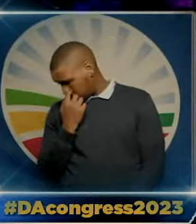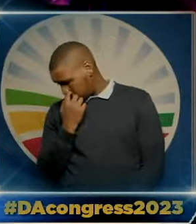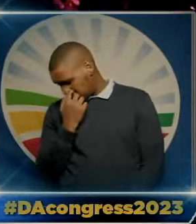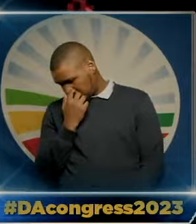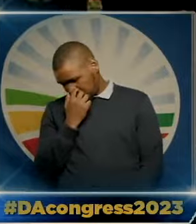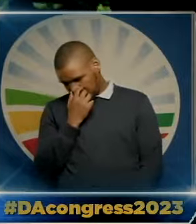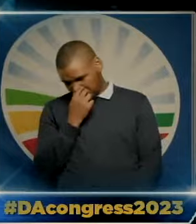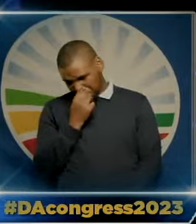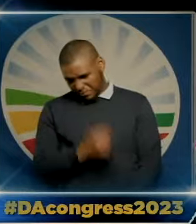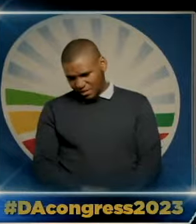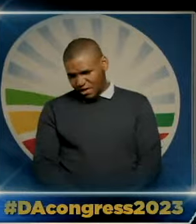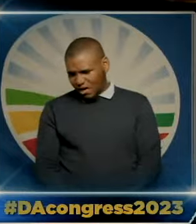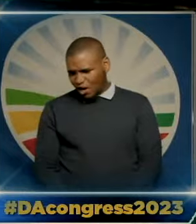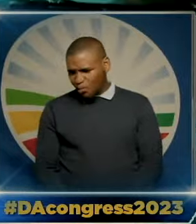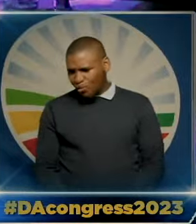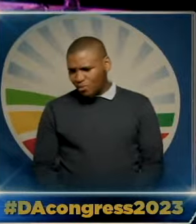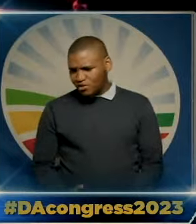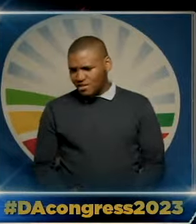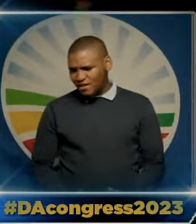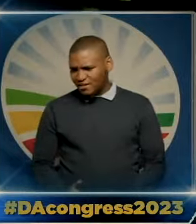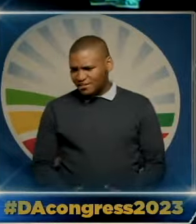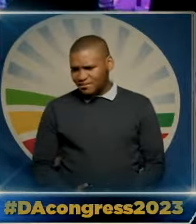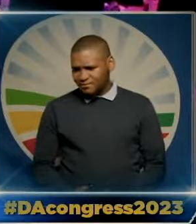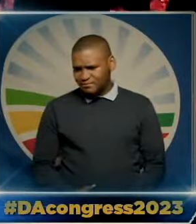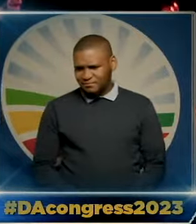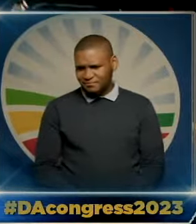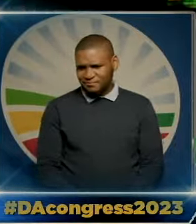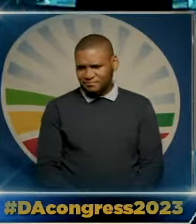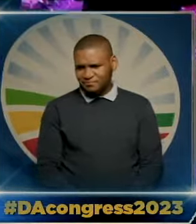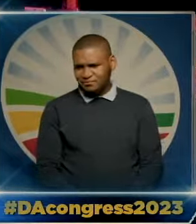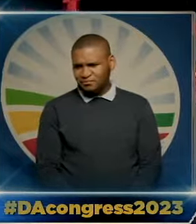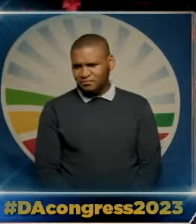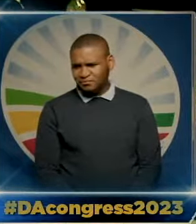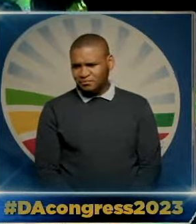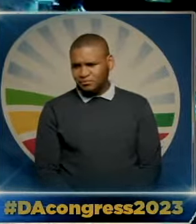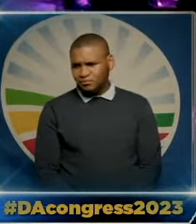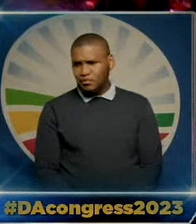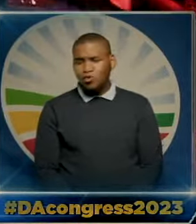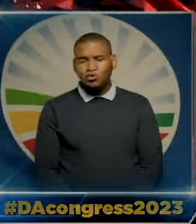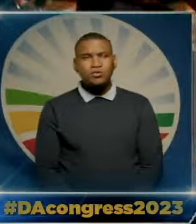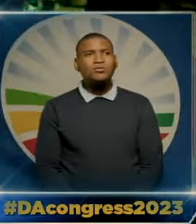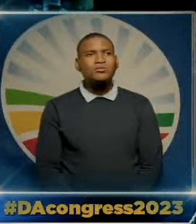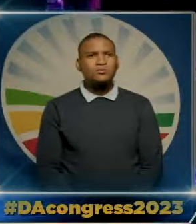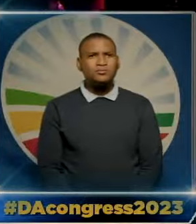We're free to love again.